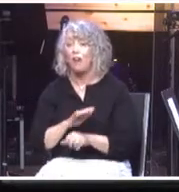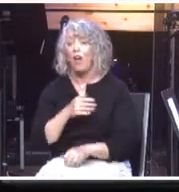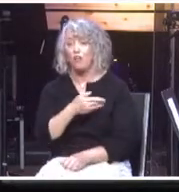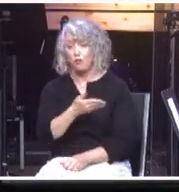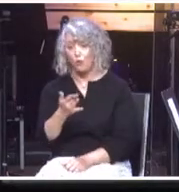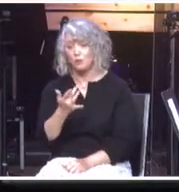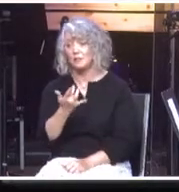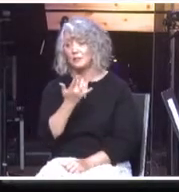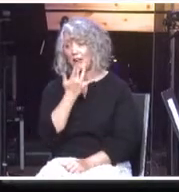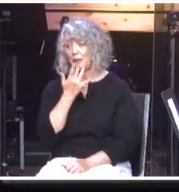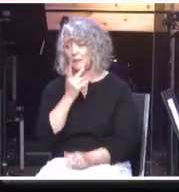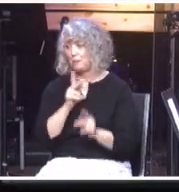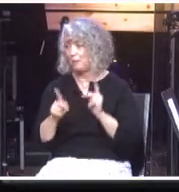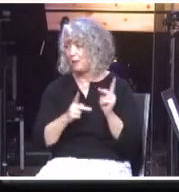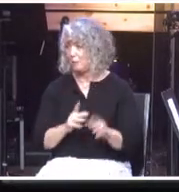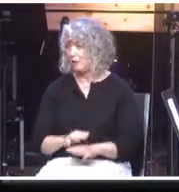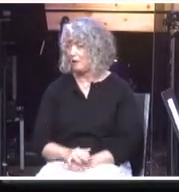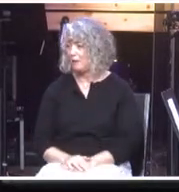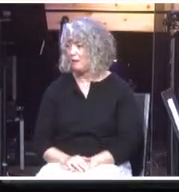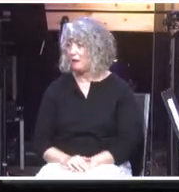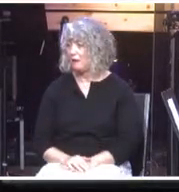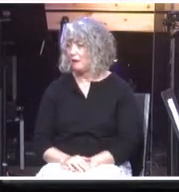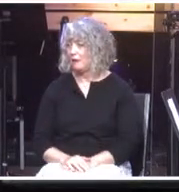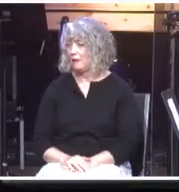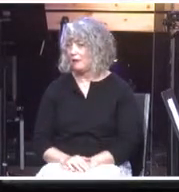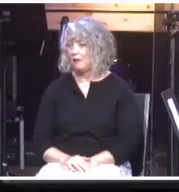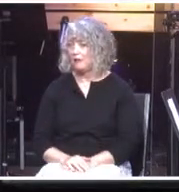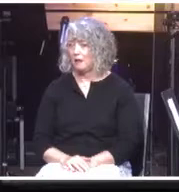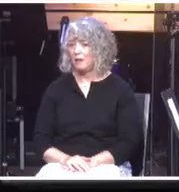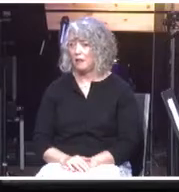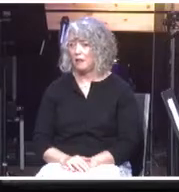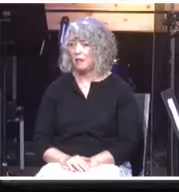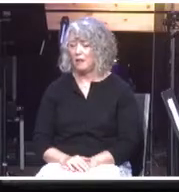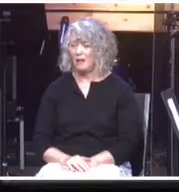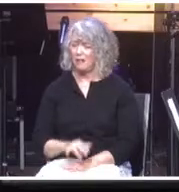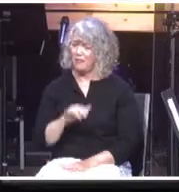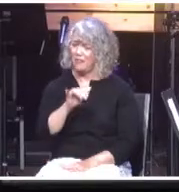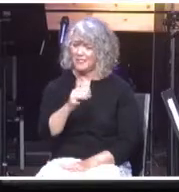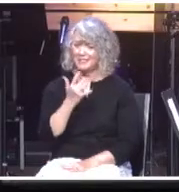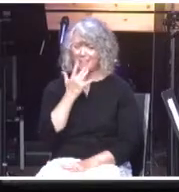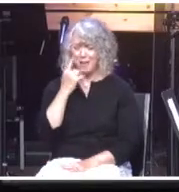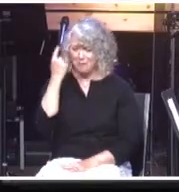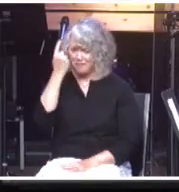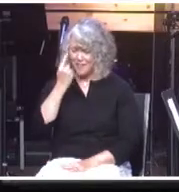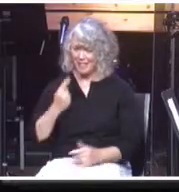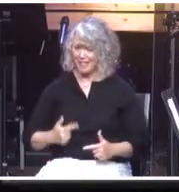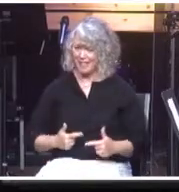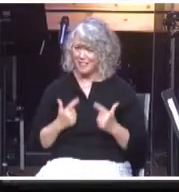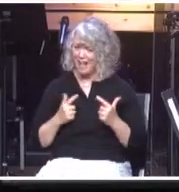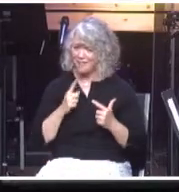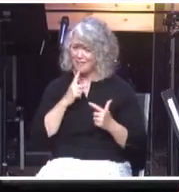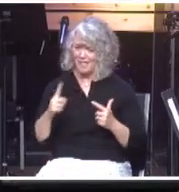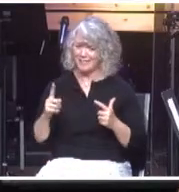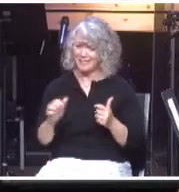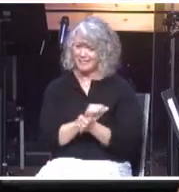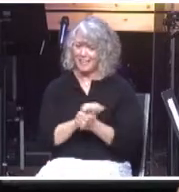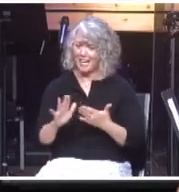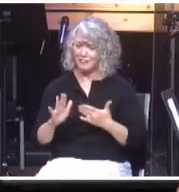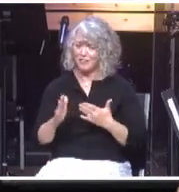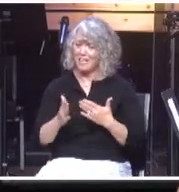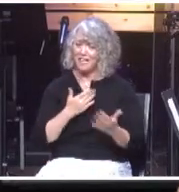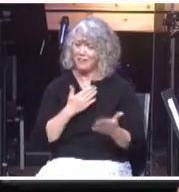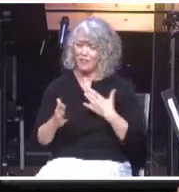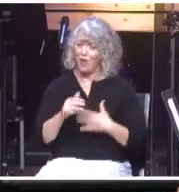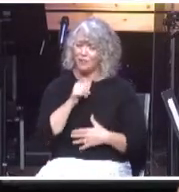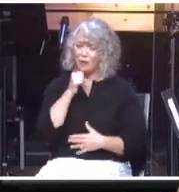Despite what they tell themselves, the ultimate fate of such thinking and such living is disastrous. David points that out in verse